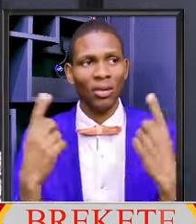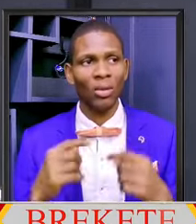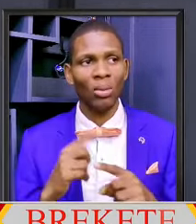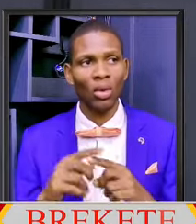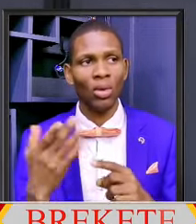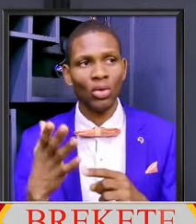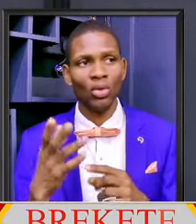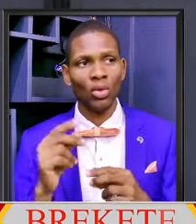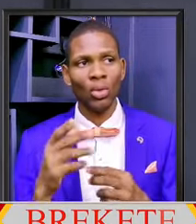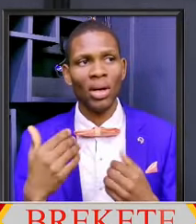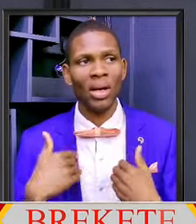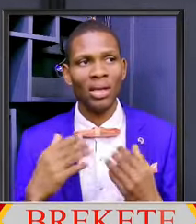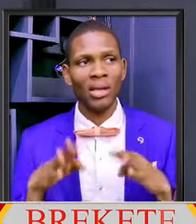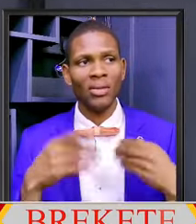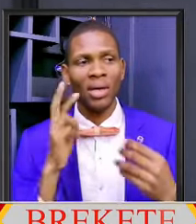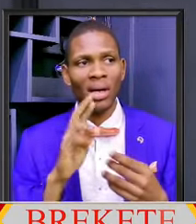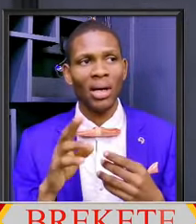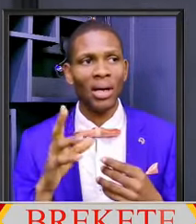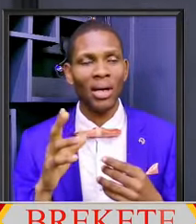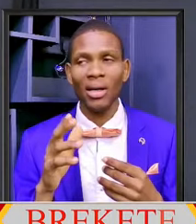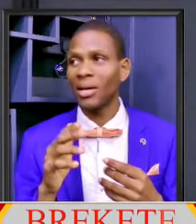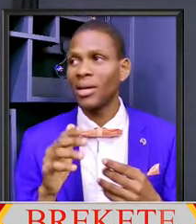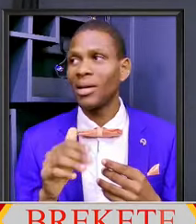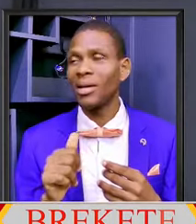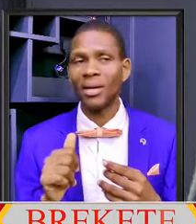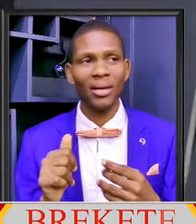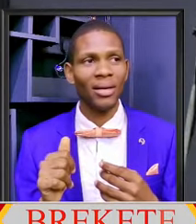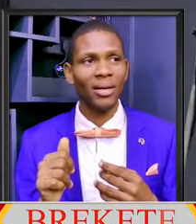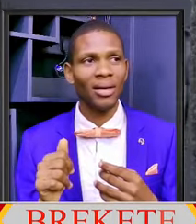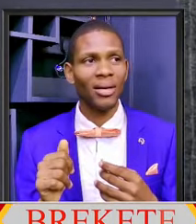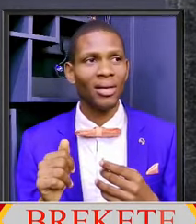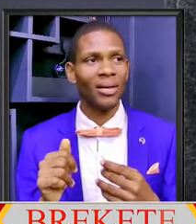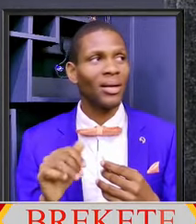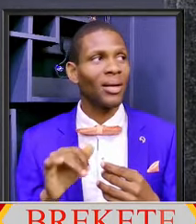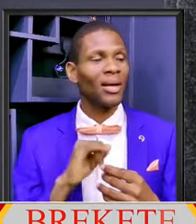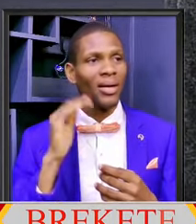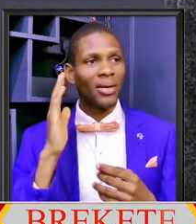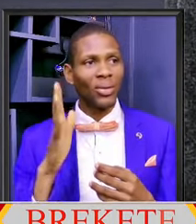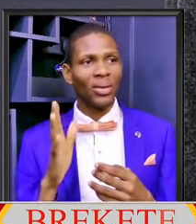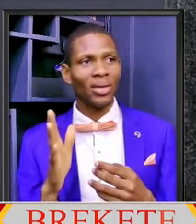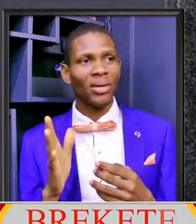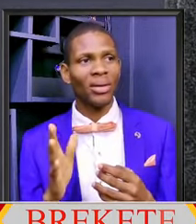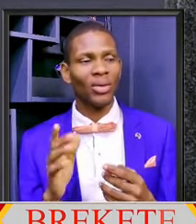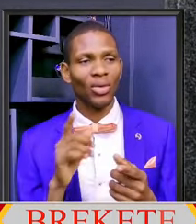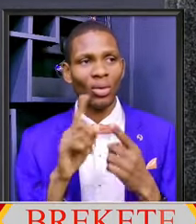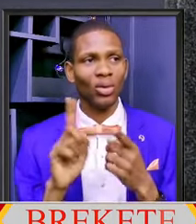her. So I would tell to